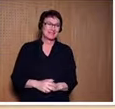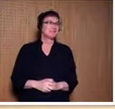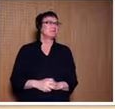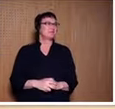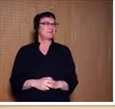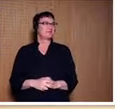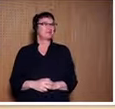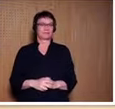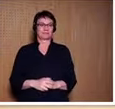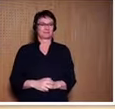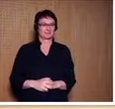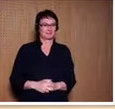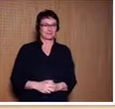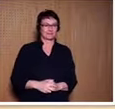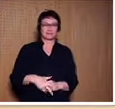Nolin